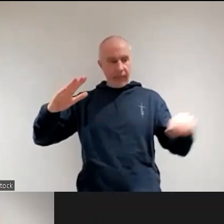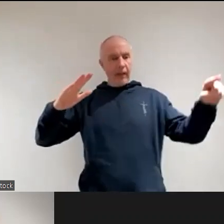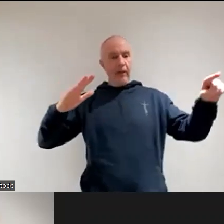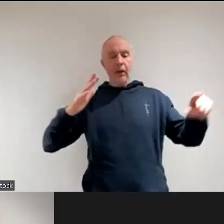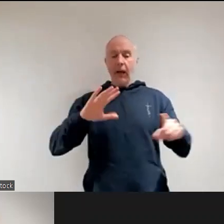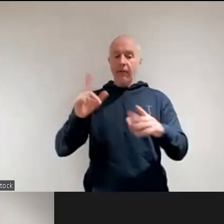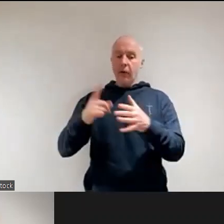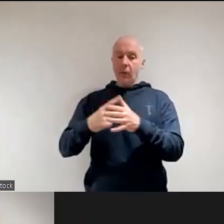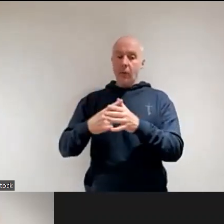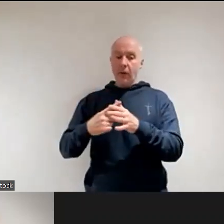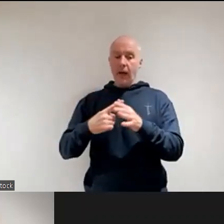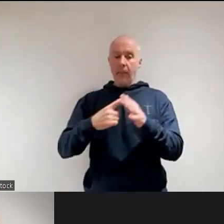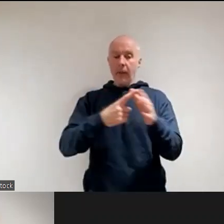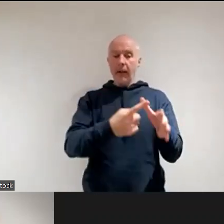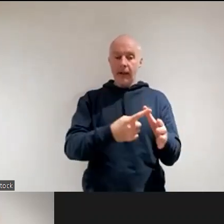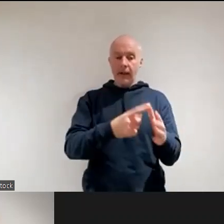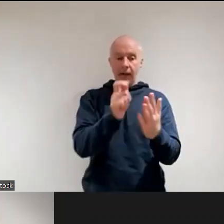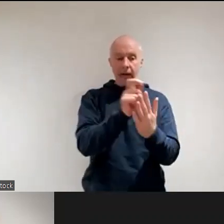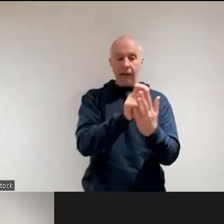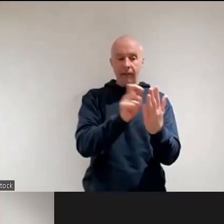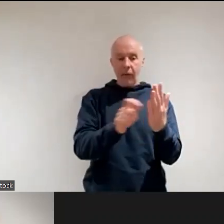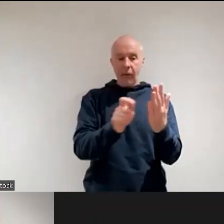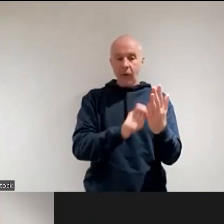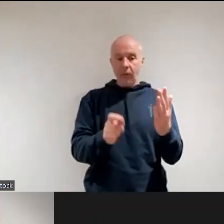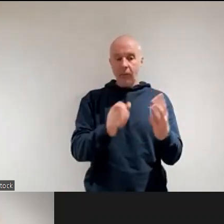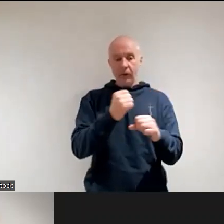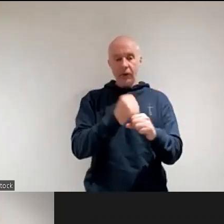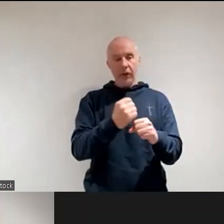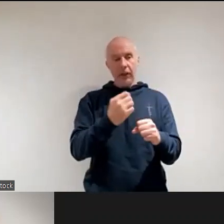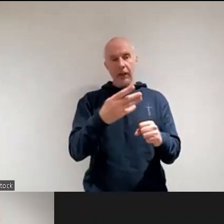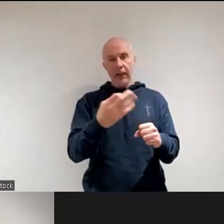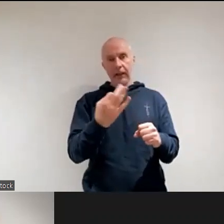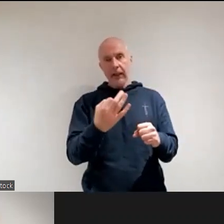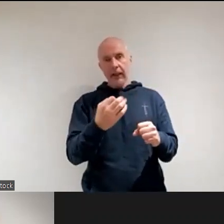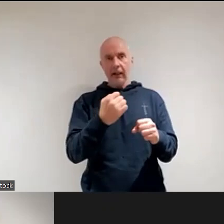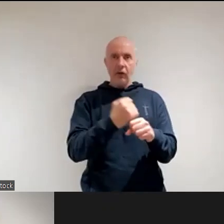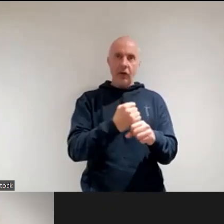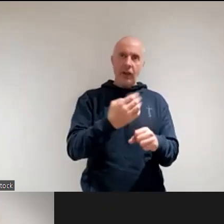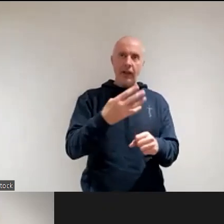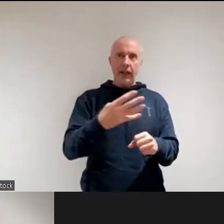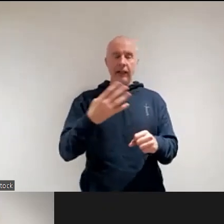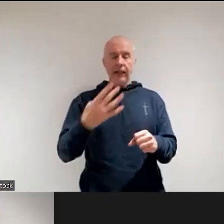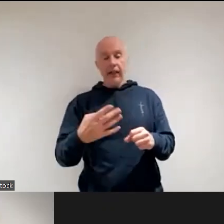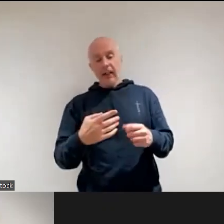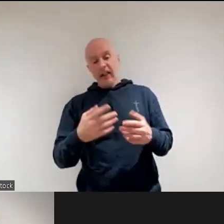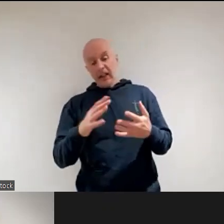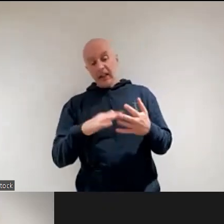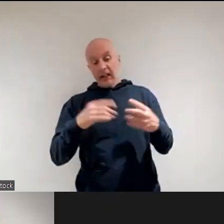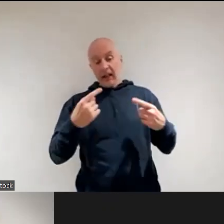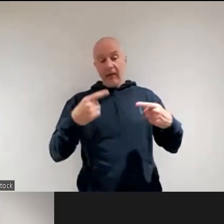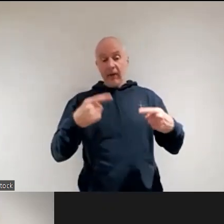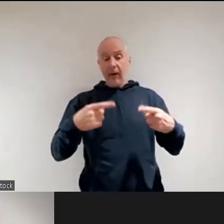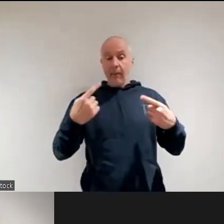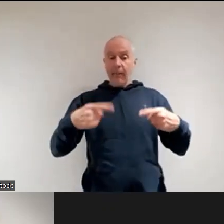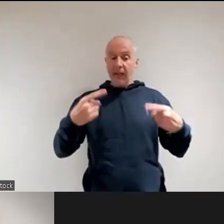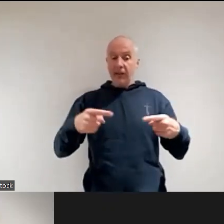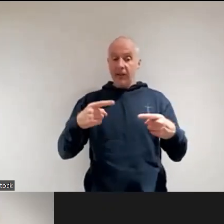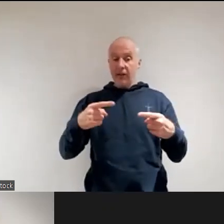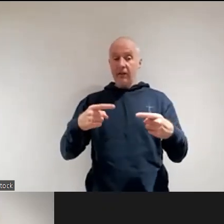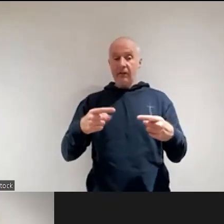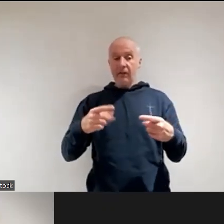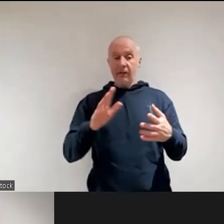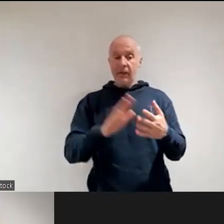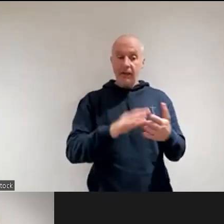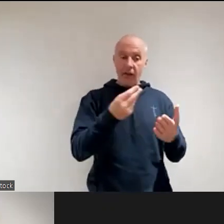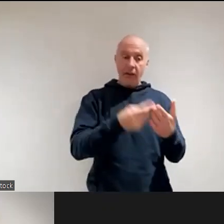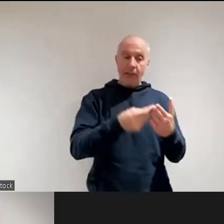For that. You have to fill a form called G98, G99 to get the permission to do that. And then the price will vary across the day.